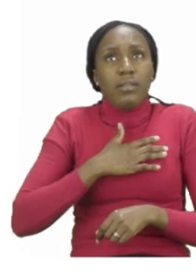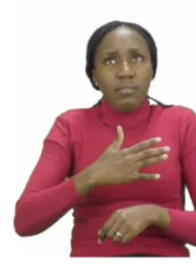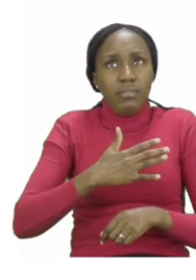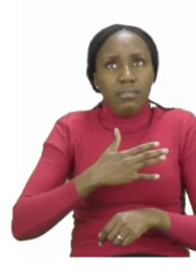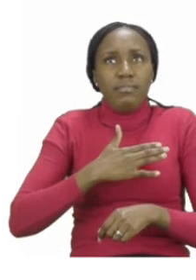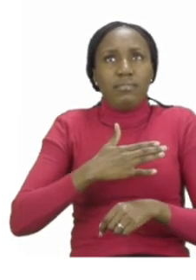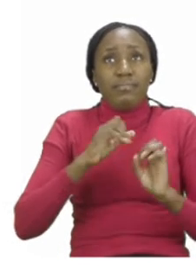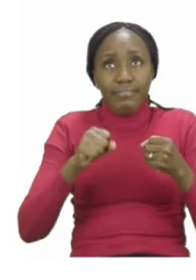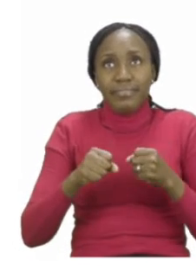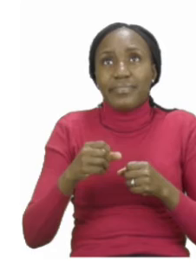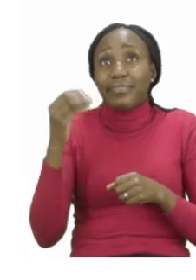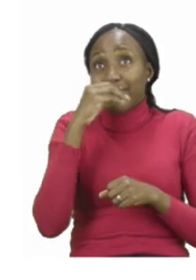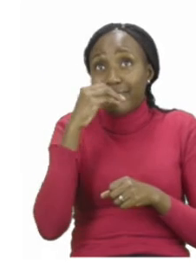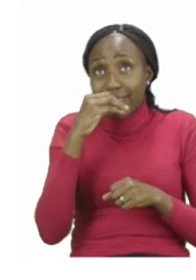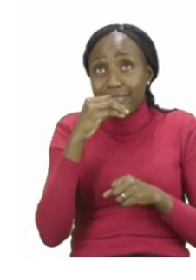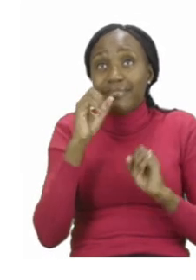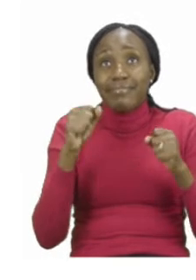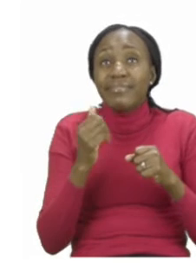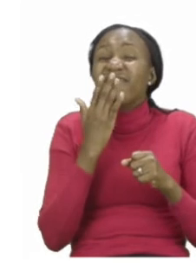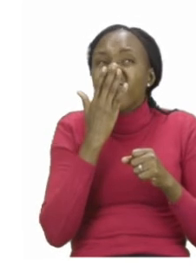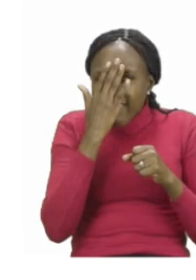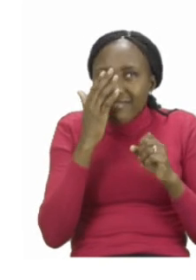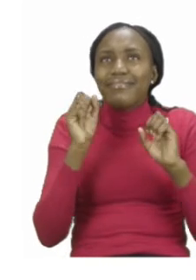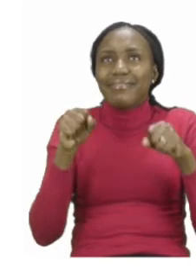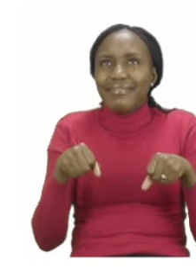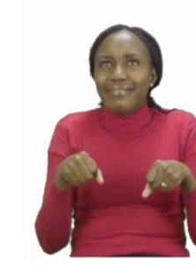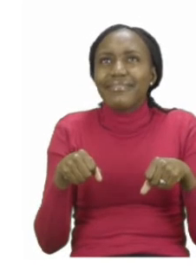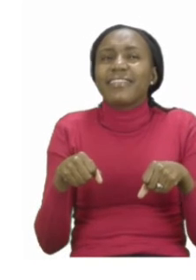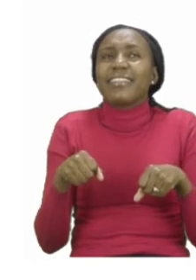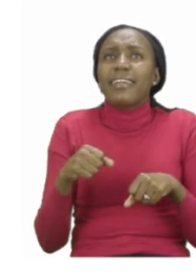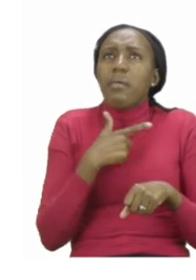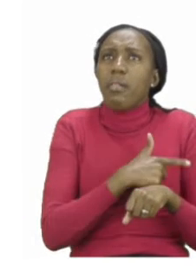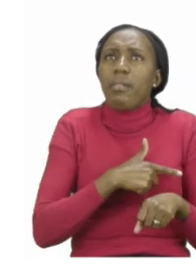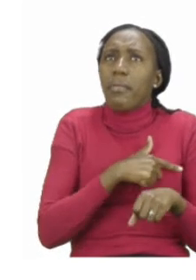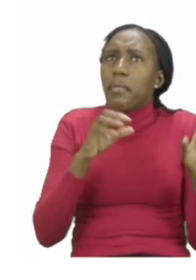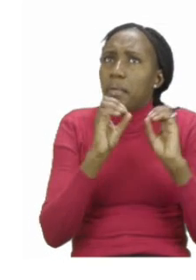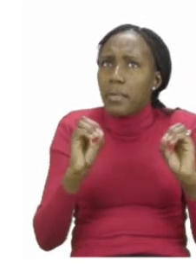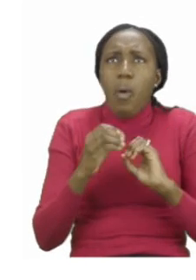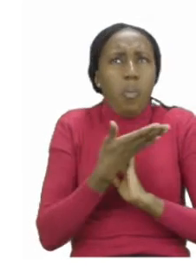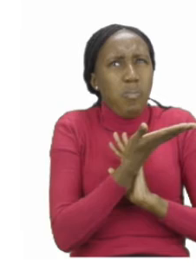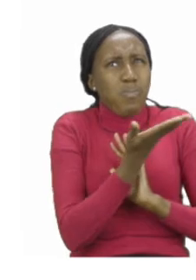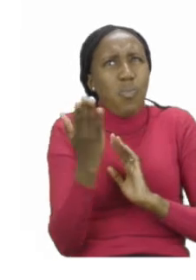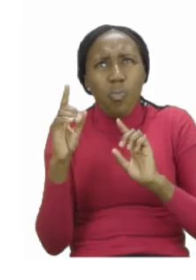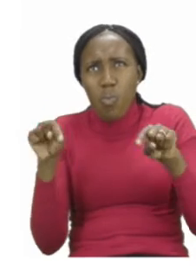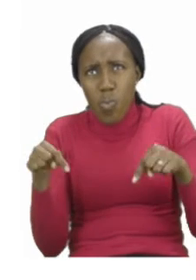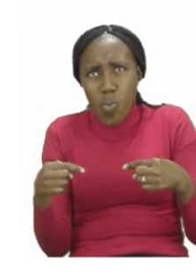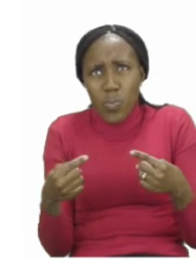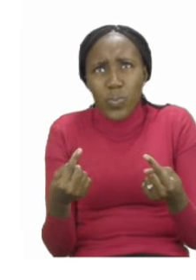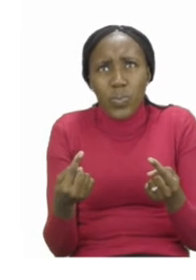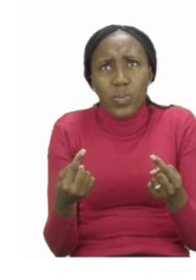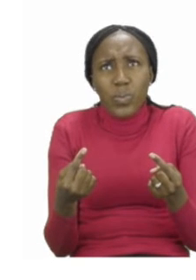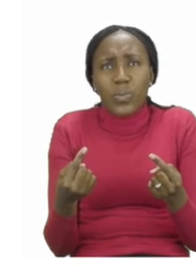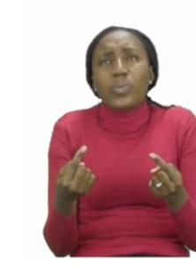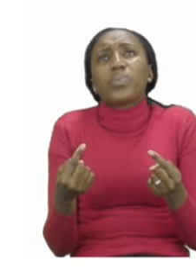eat and smell. Non-living things are all those things that